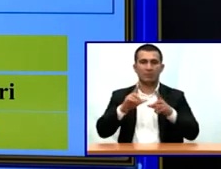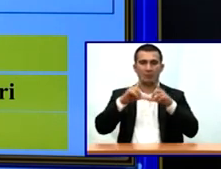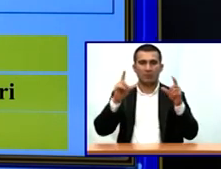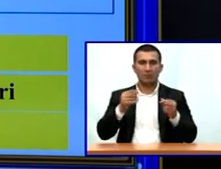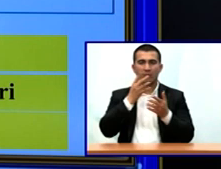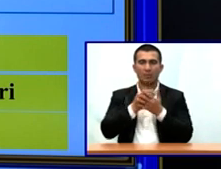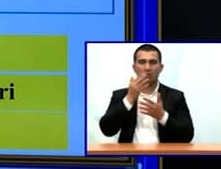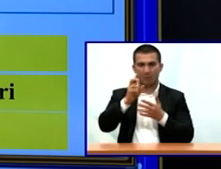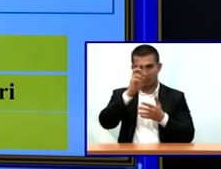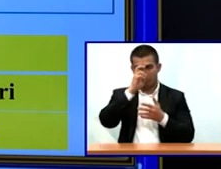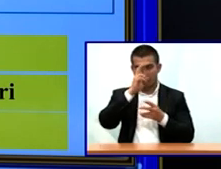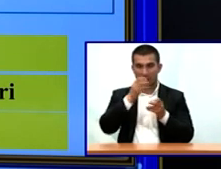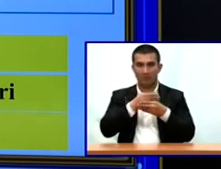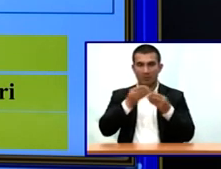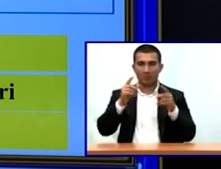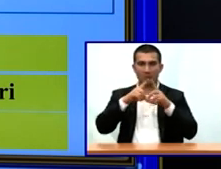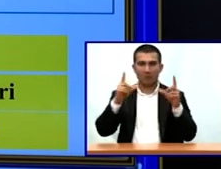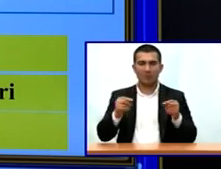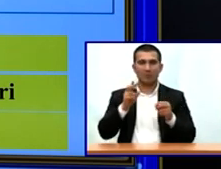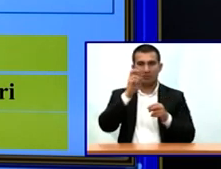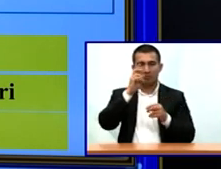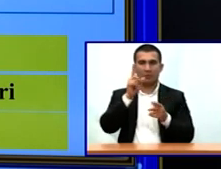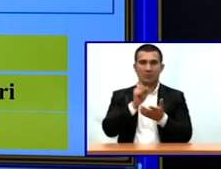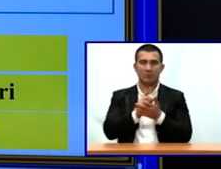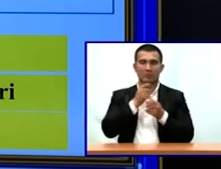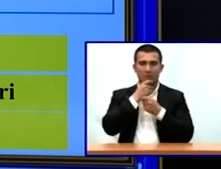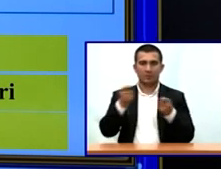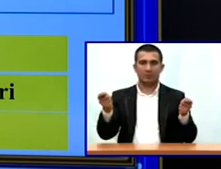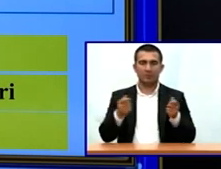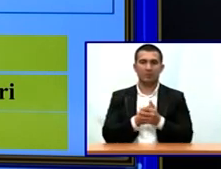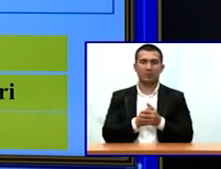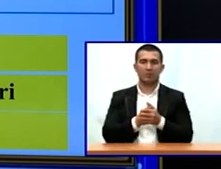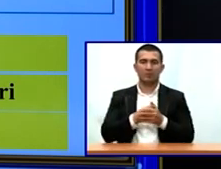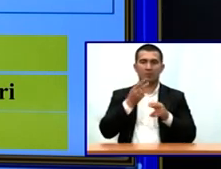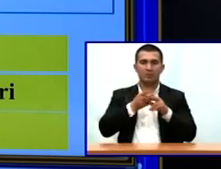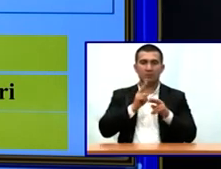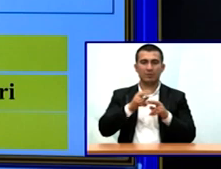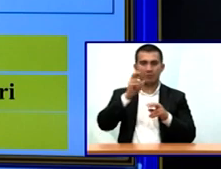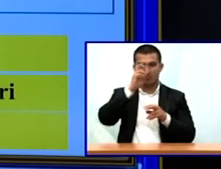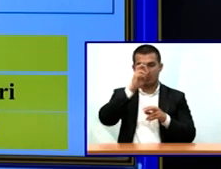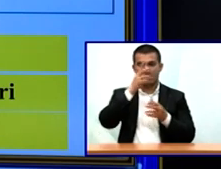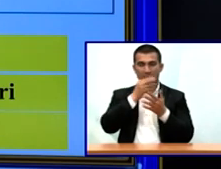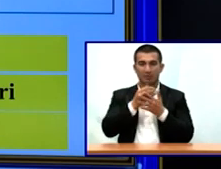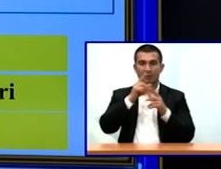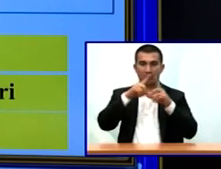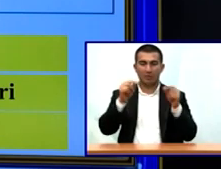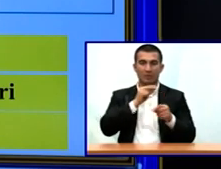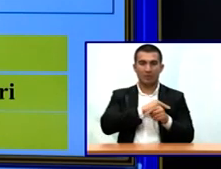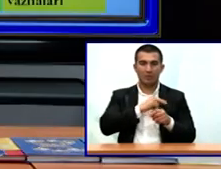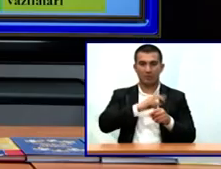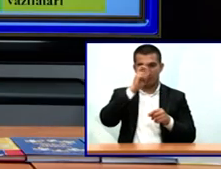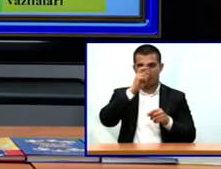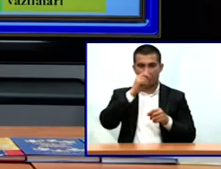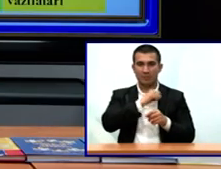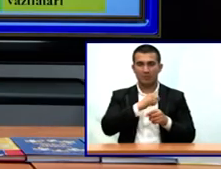davlat tomonidan kafolatlanadi. Maktab ishlari davlat nazoratidadir. Mana